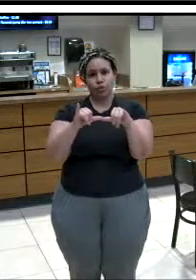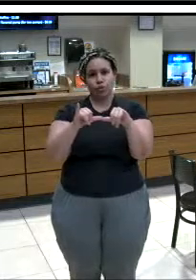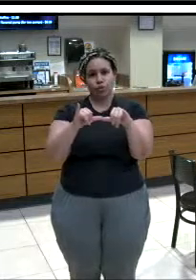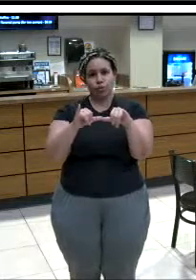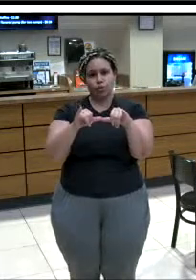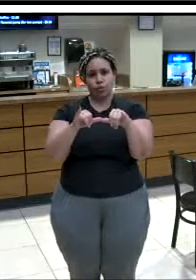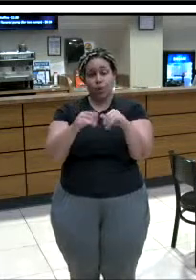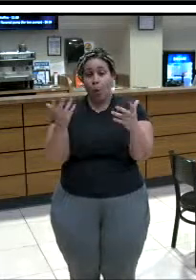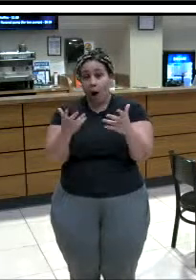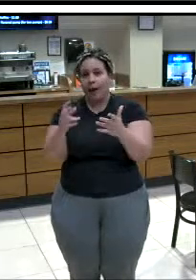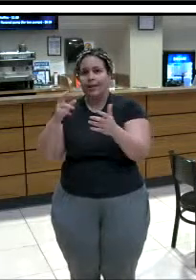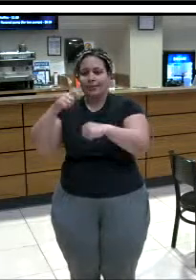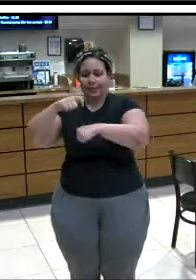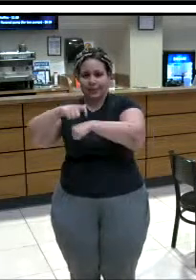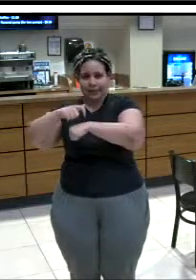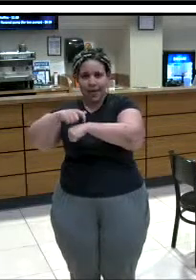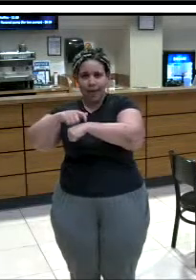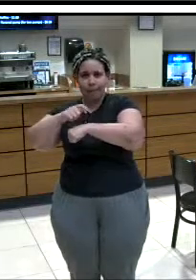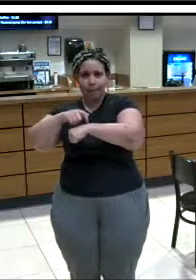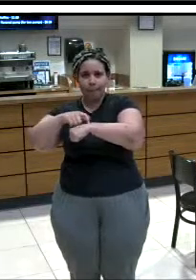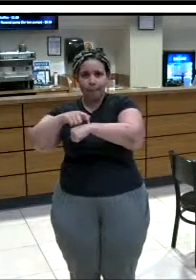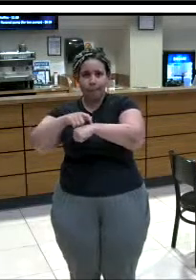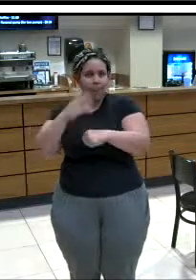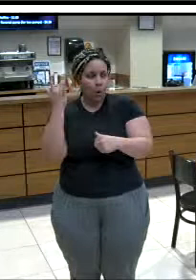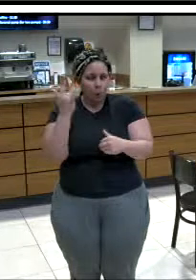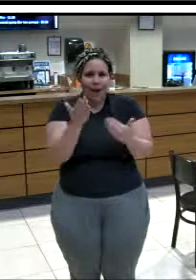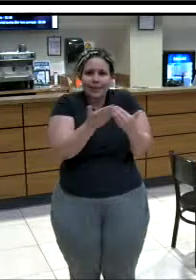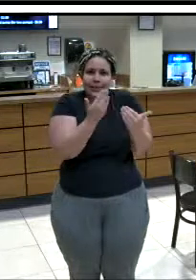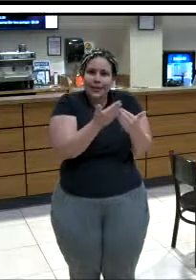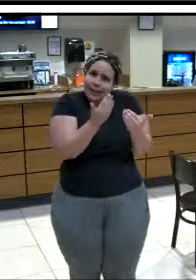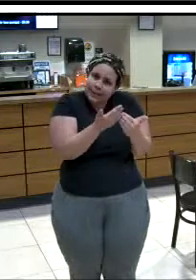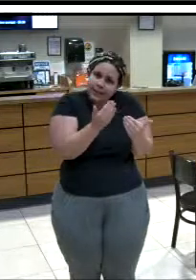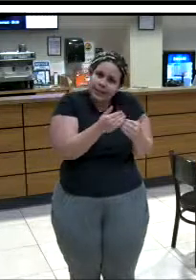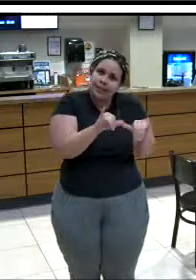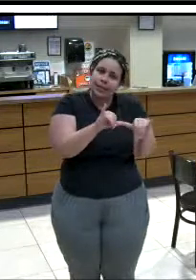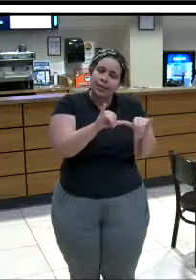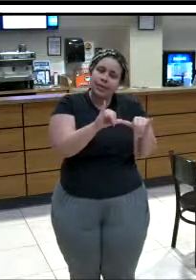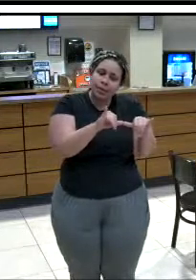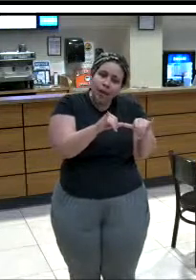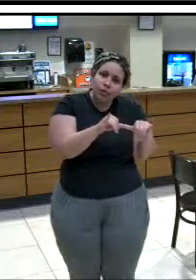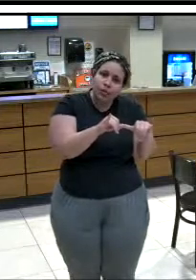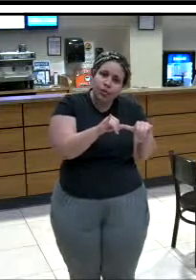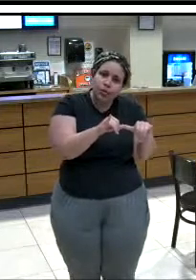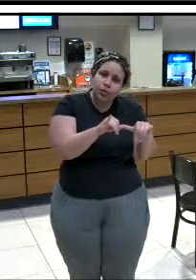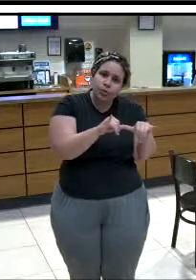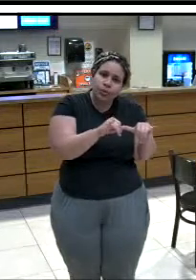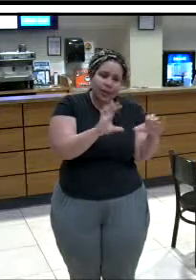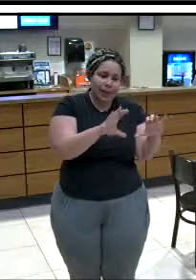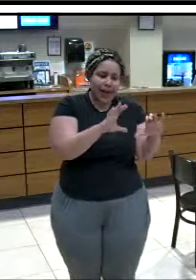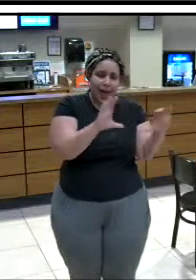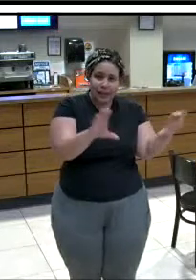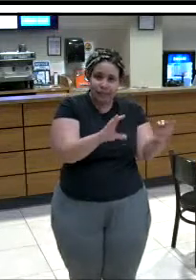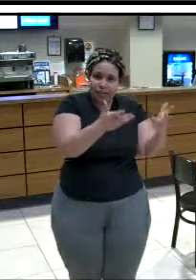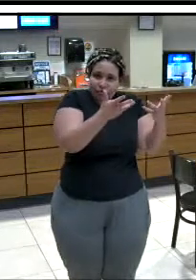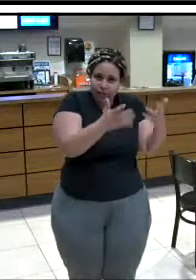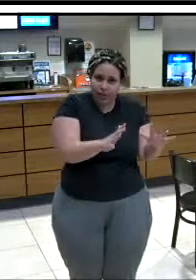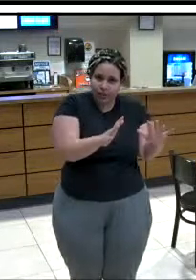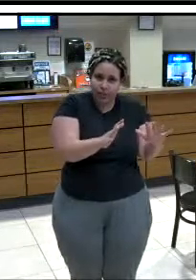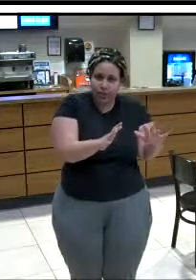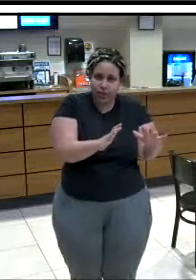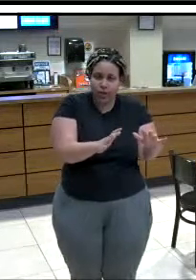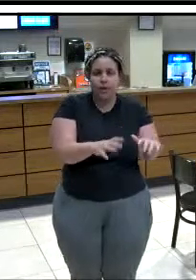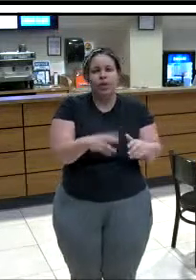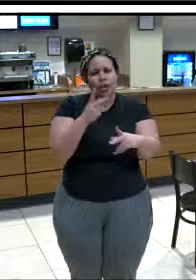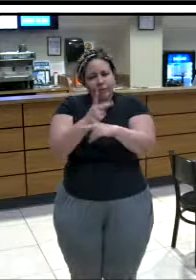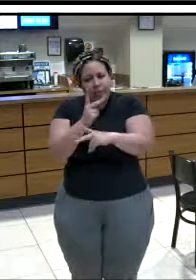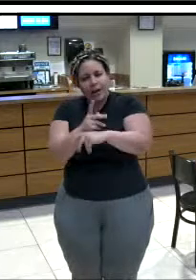It's after the fact. It's pretty easy to measure. Dr. Harris had to push start and stop, but then we have a time and we can look and see, did